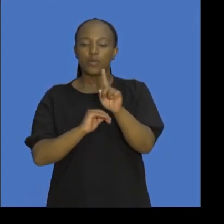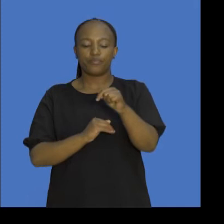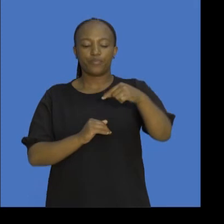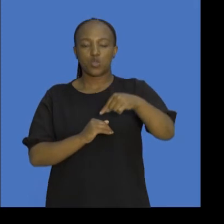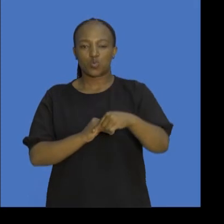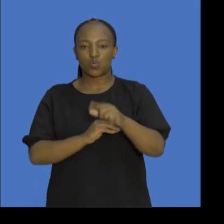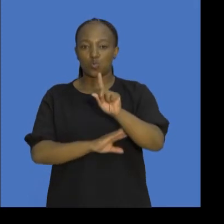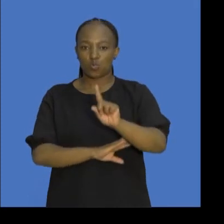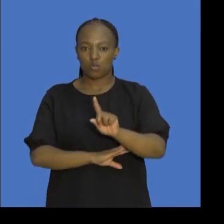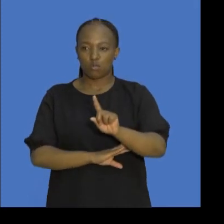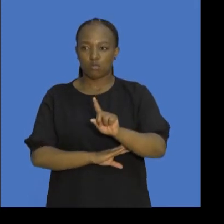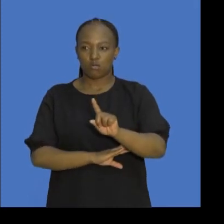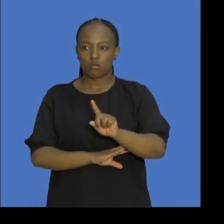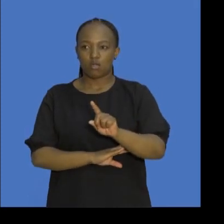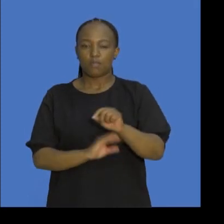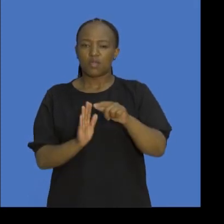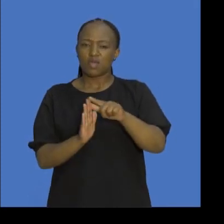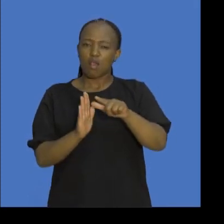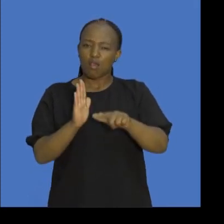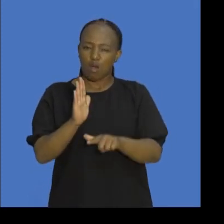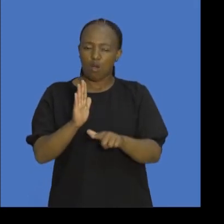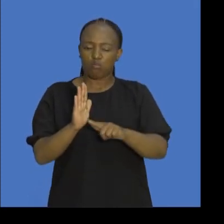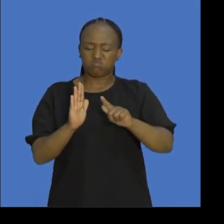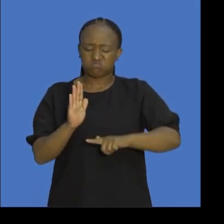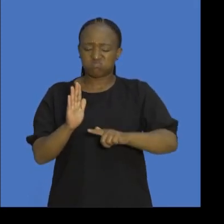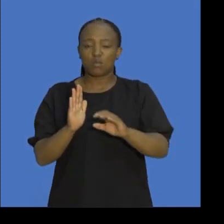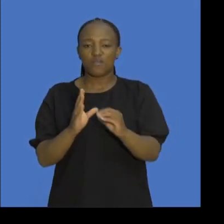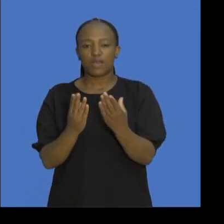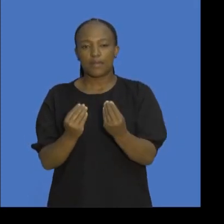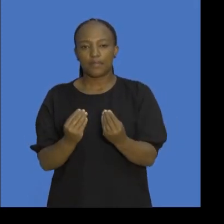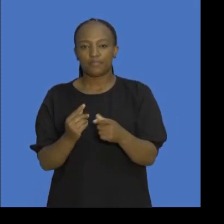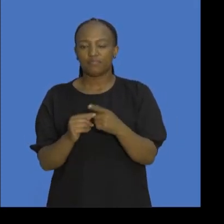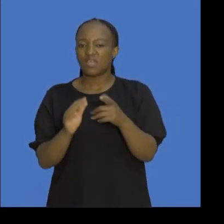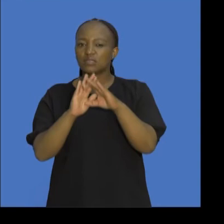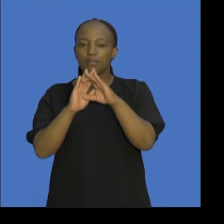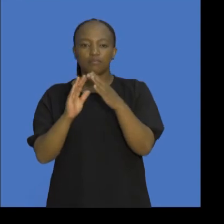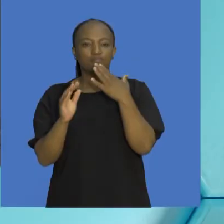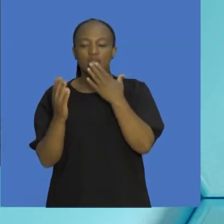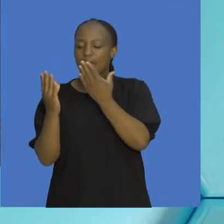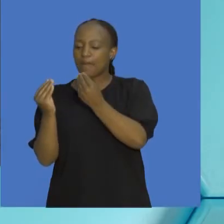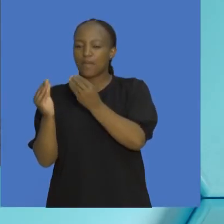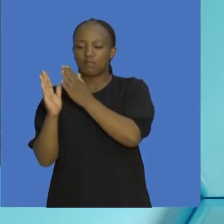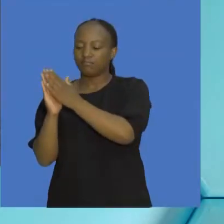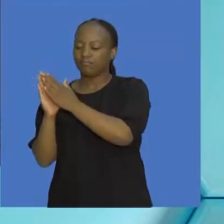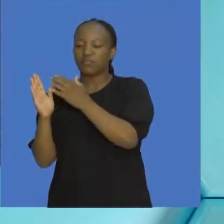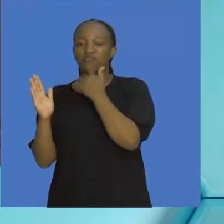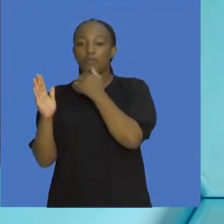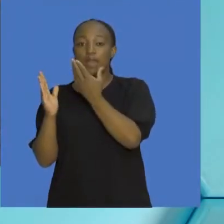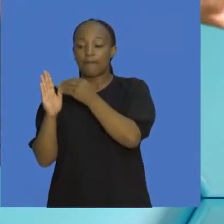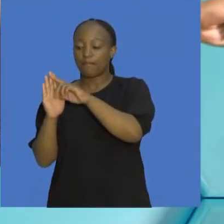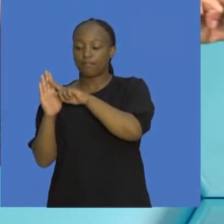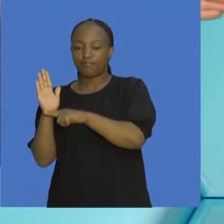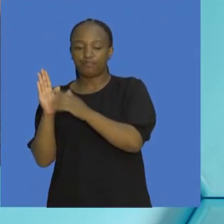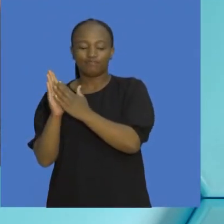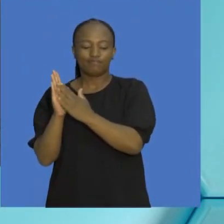Is the median of the lower half of the data. So what it means is, if I have data set from the